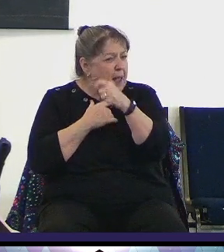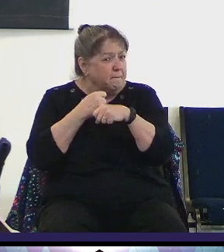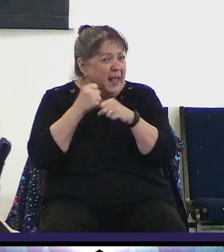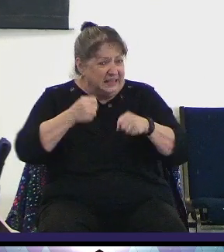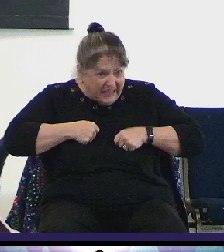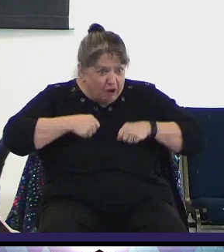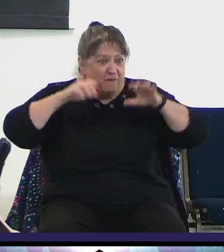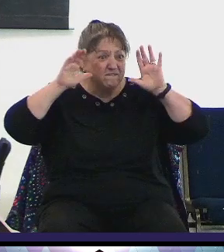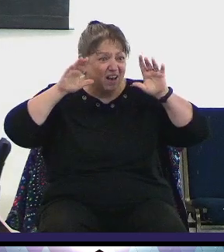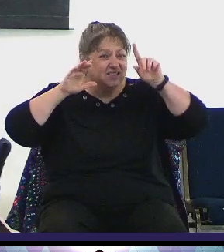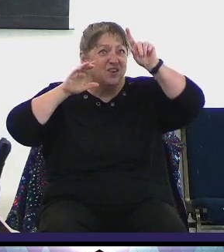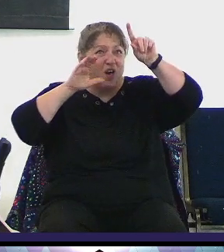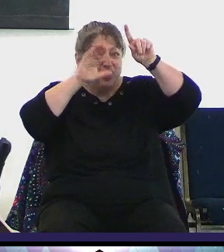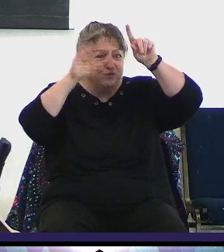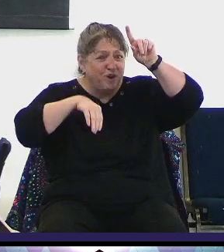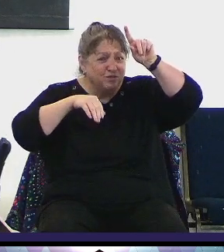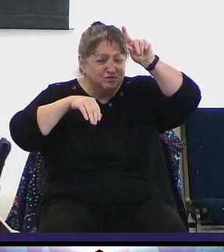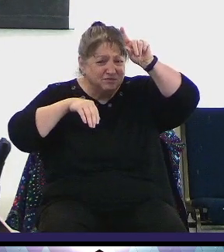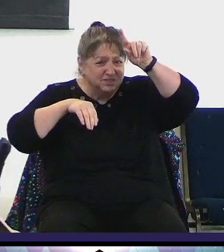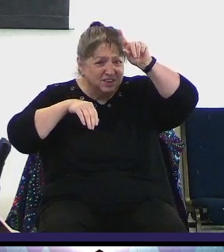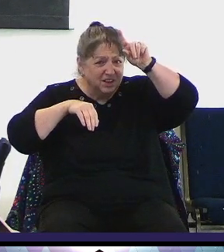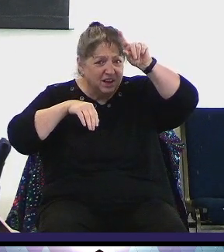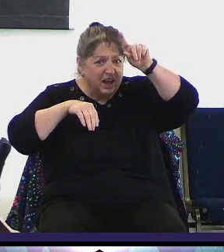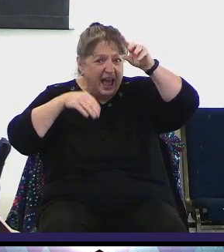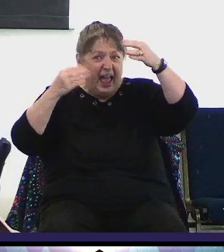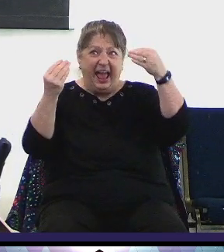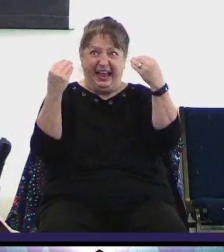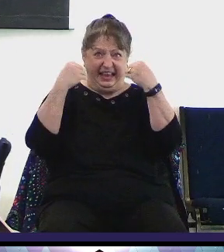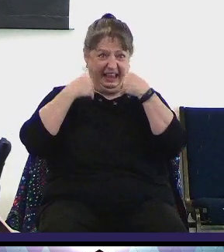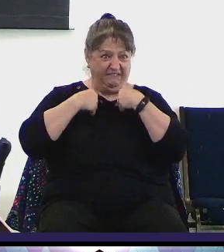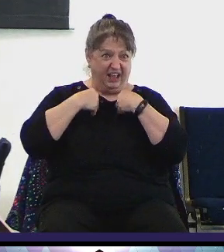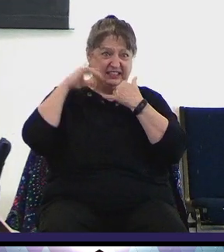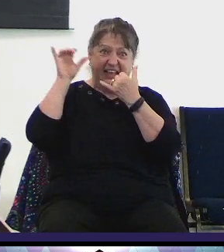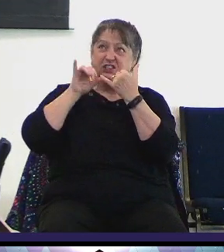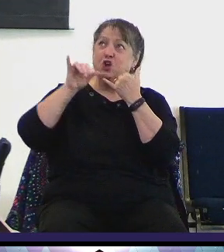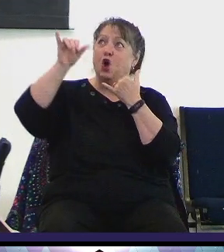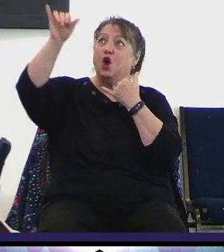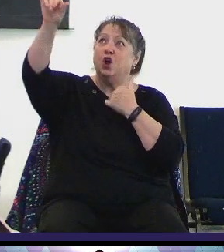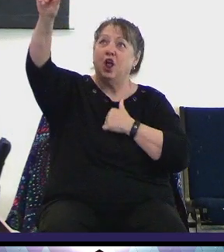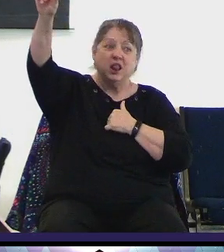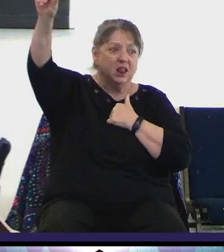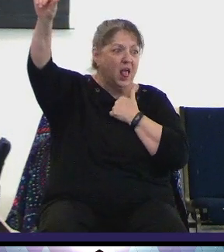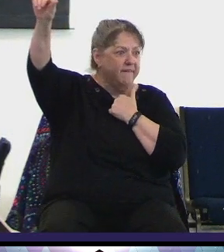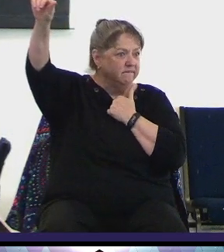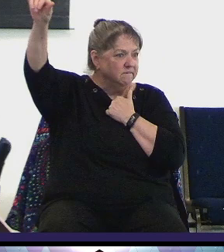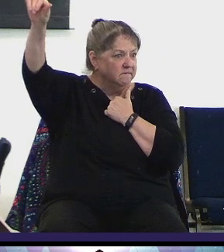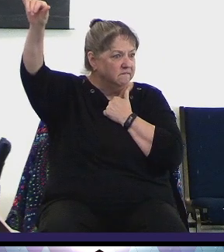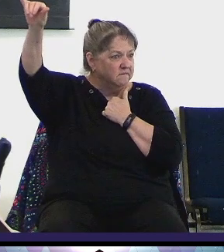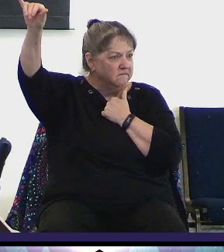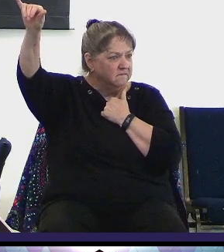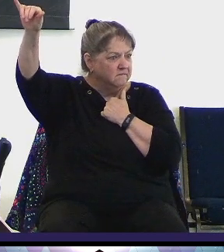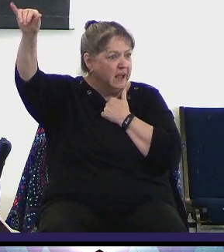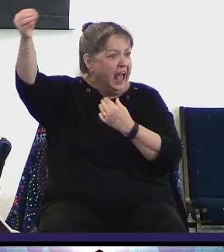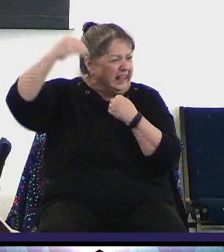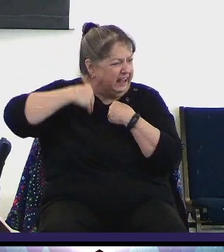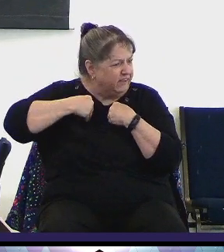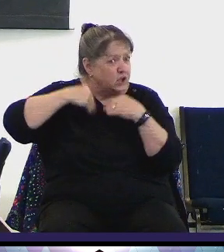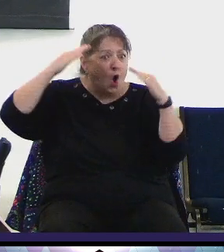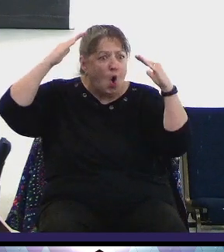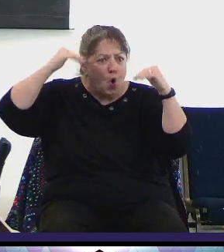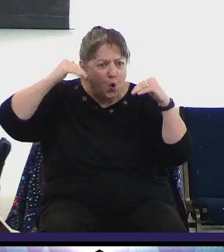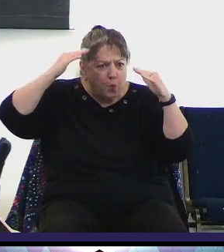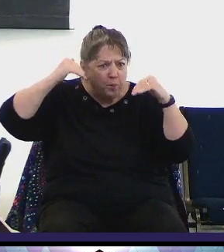cross, he gave us eternal life with him. And he also gave us the hope that we need in this